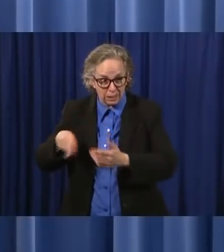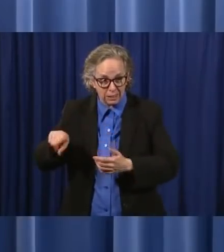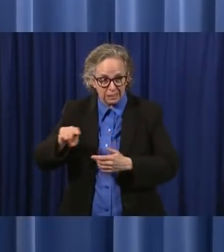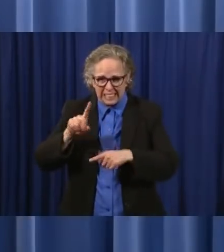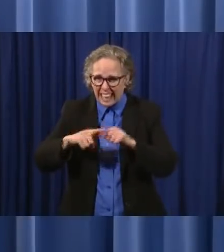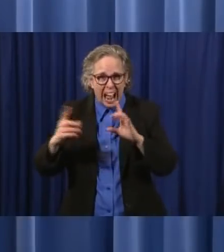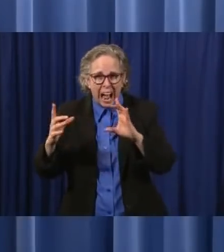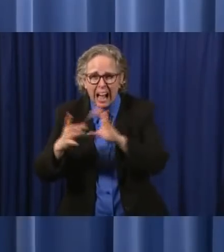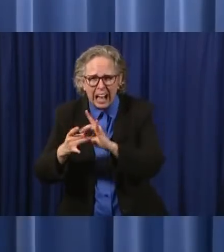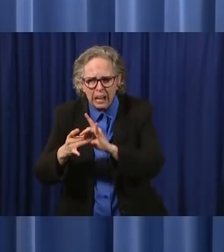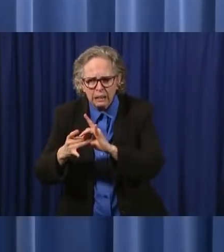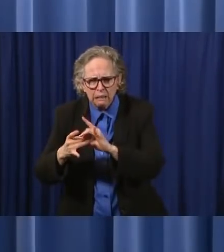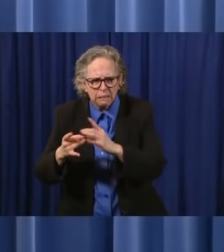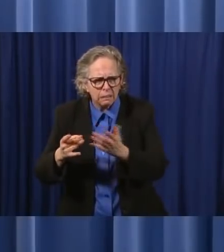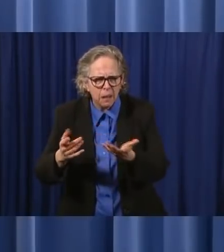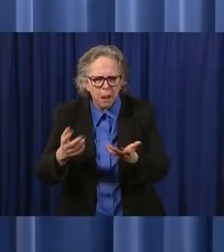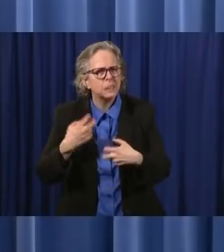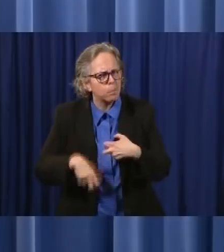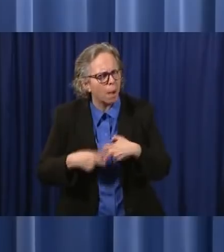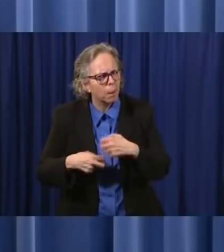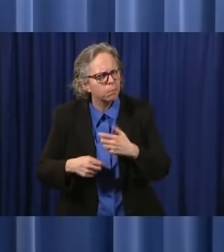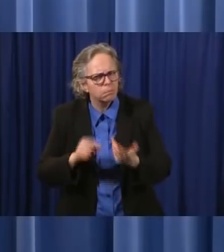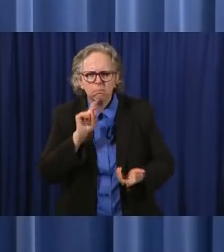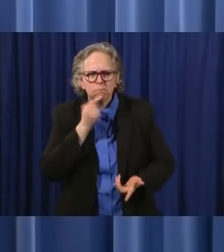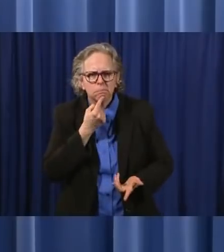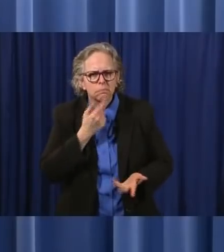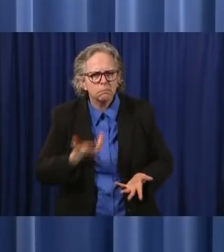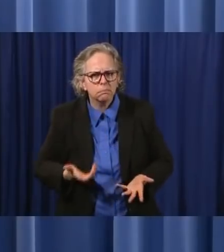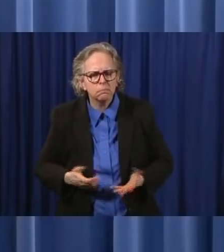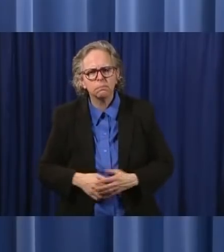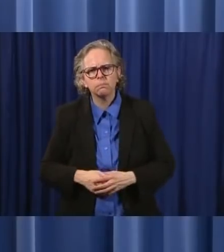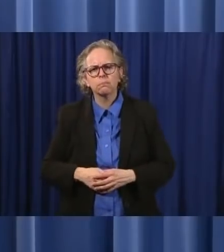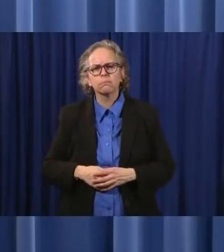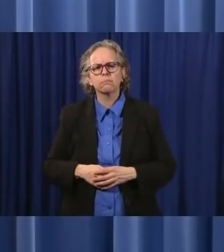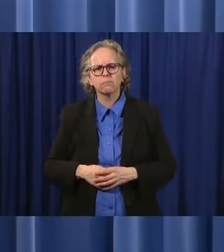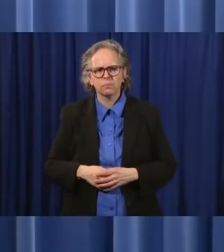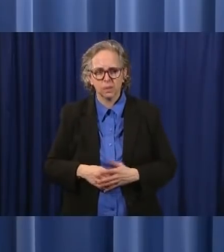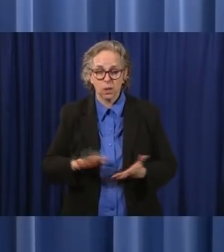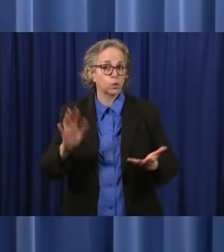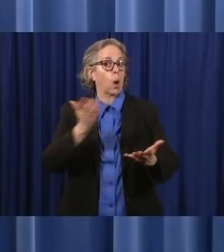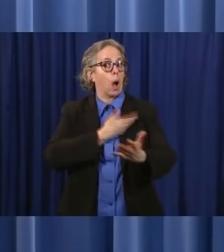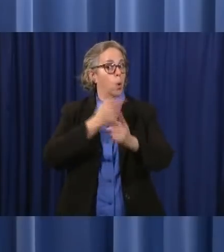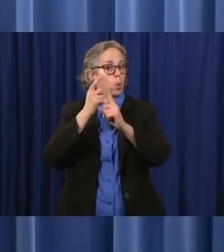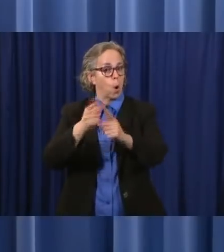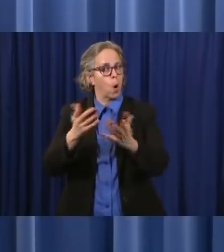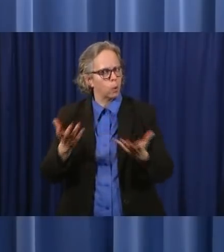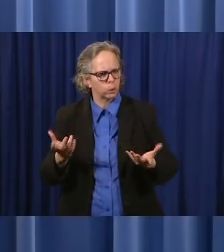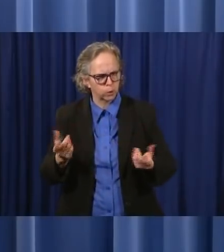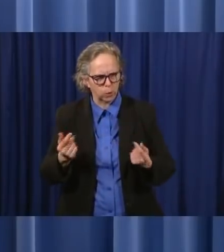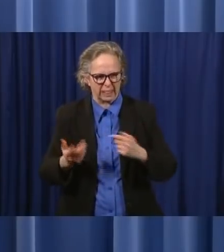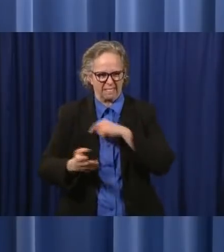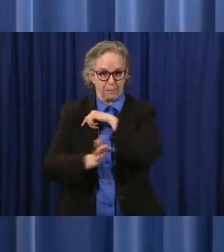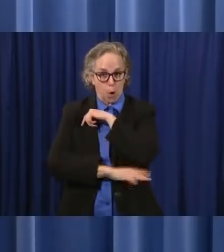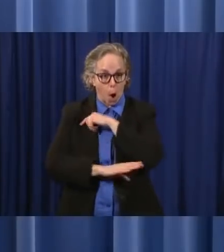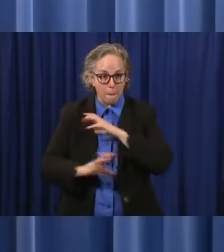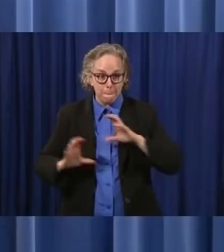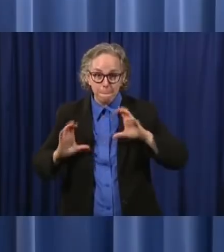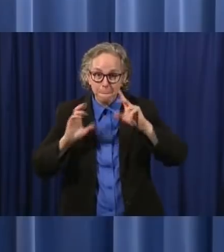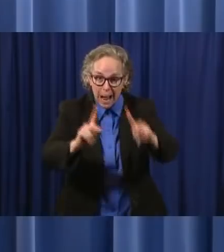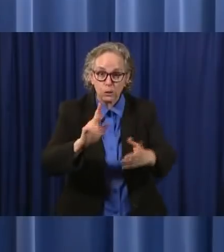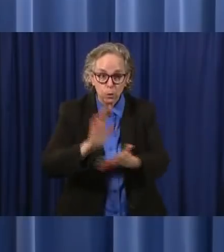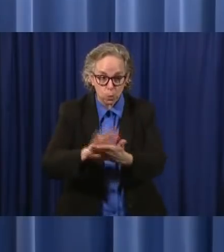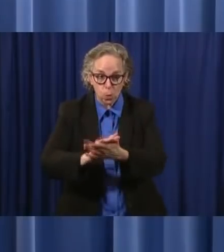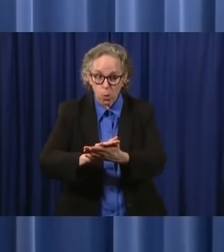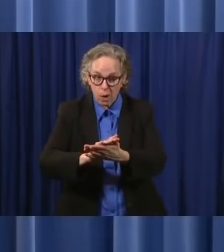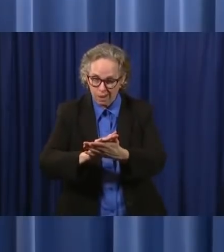is a big problem. Look, the goal is that we go back to school in the fall, but the